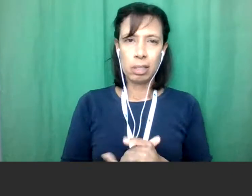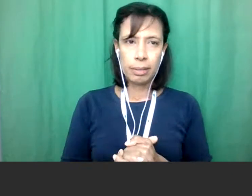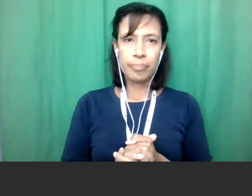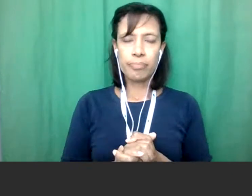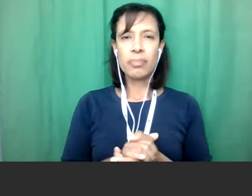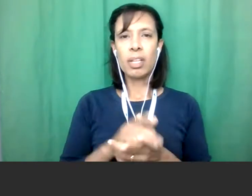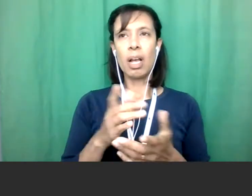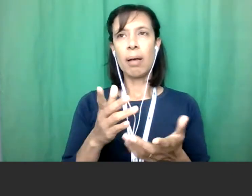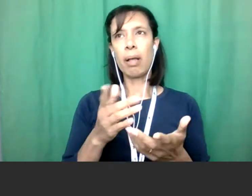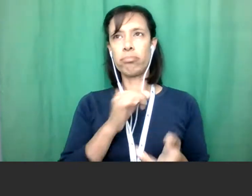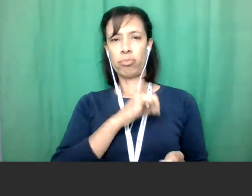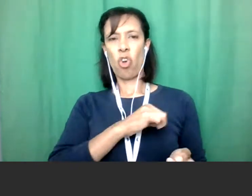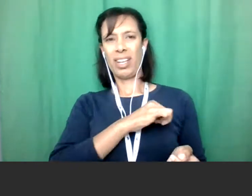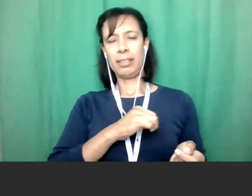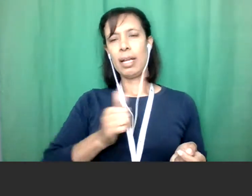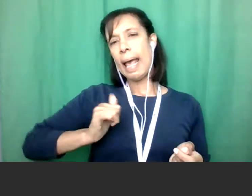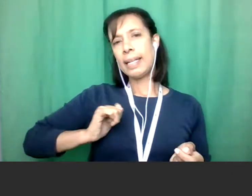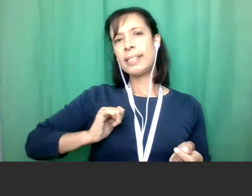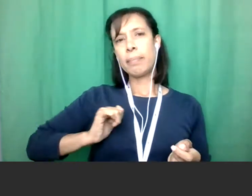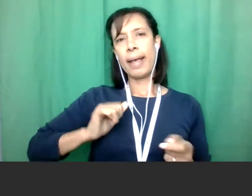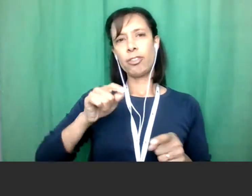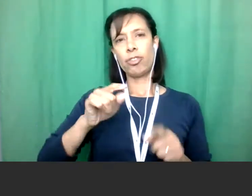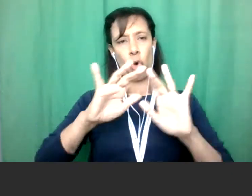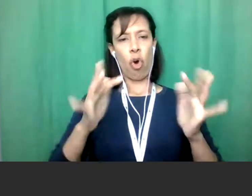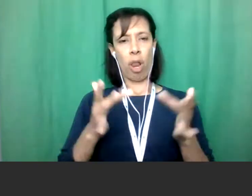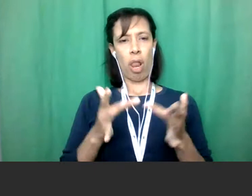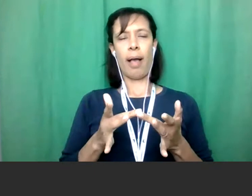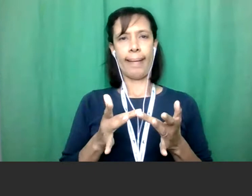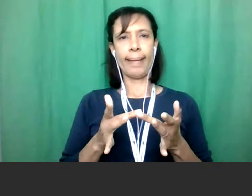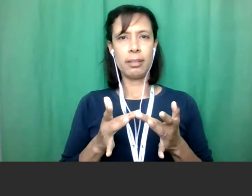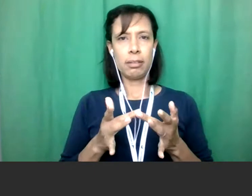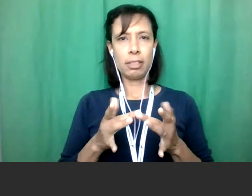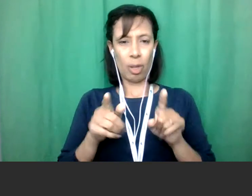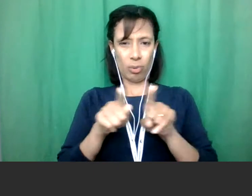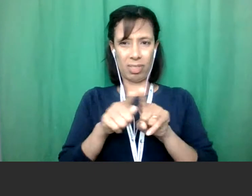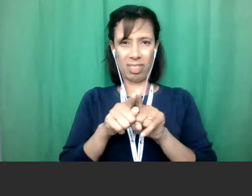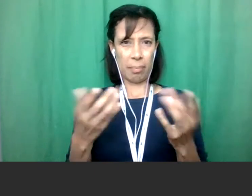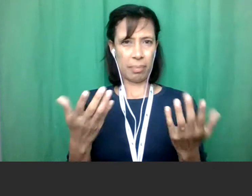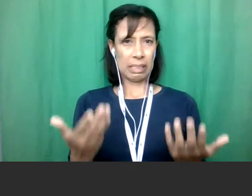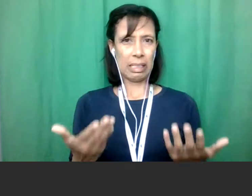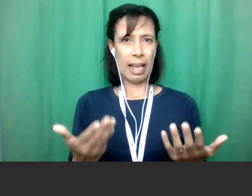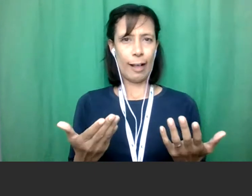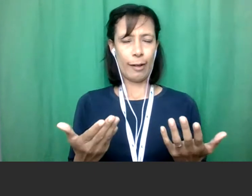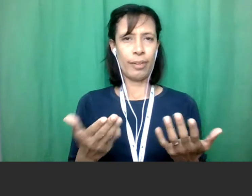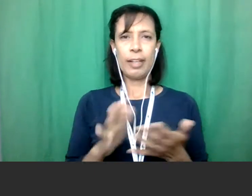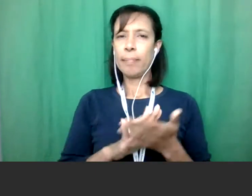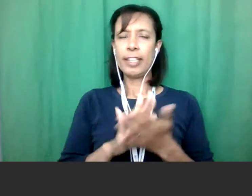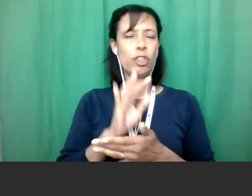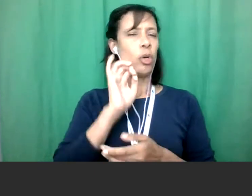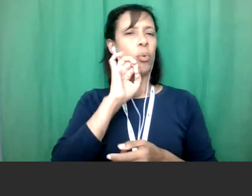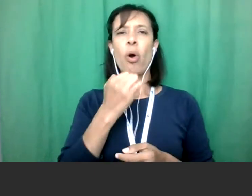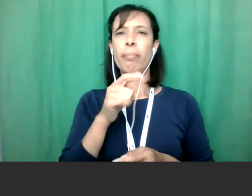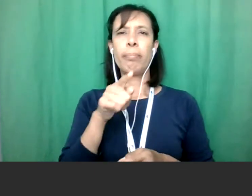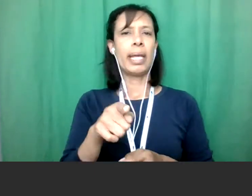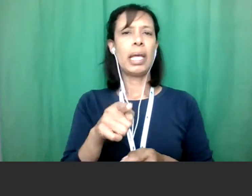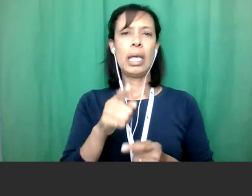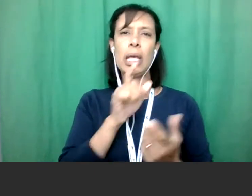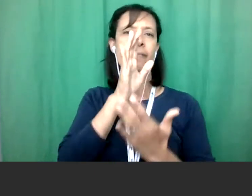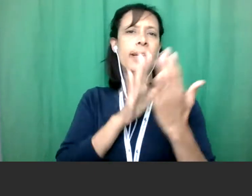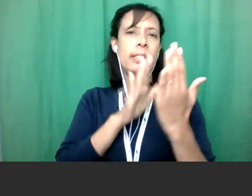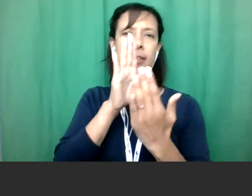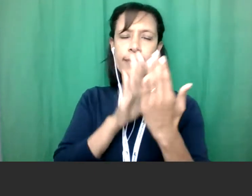online using Teams. So we'll use this, so there will be no need to come into a live meeting with your supervisor. It will happen